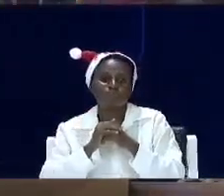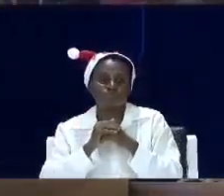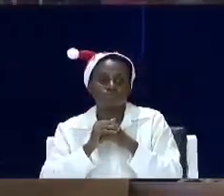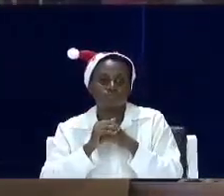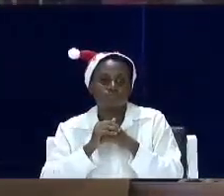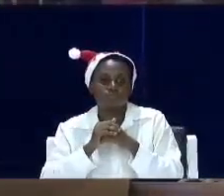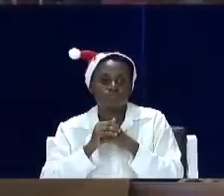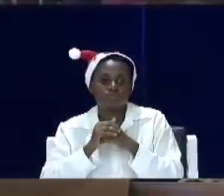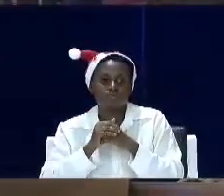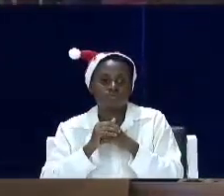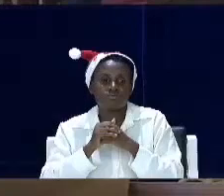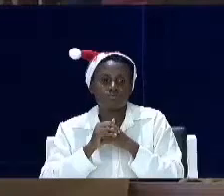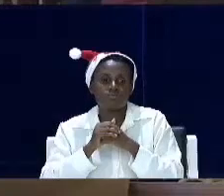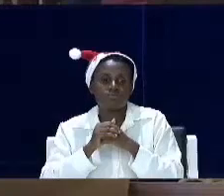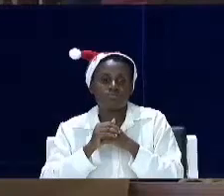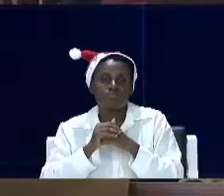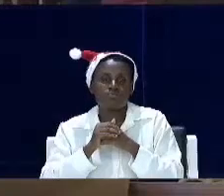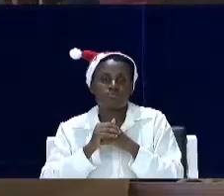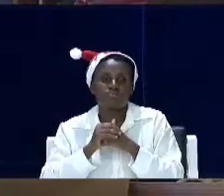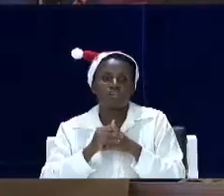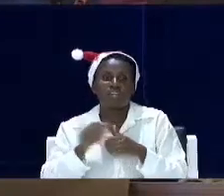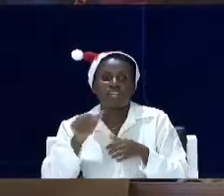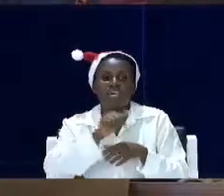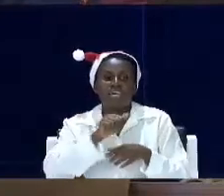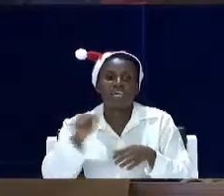A thankful Noah